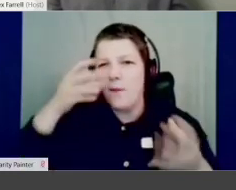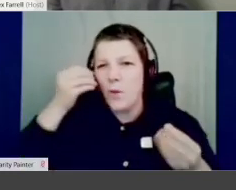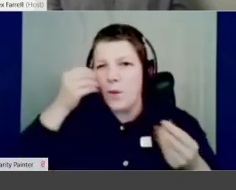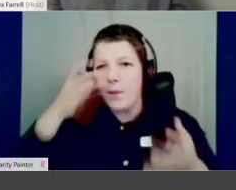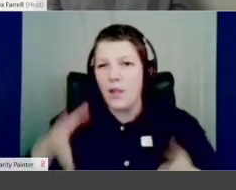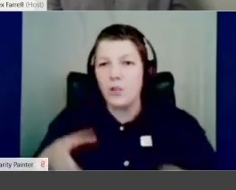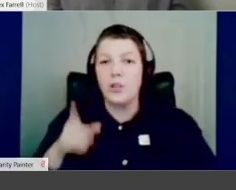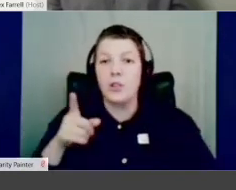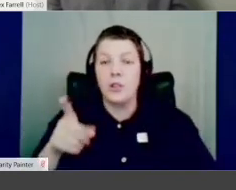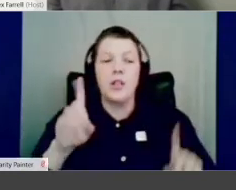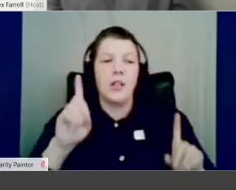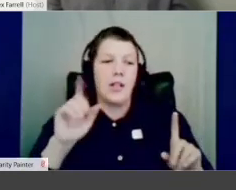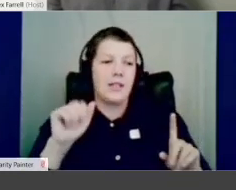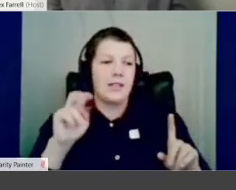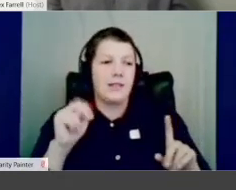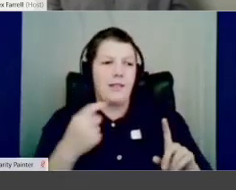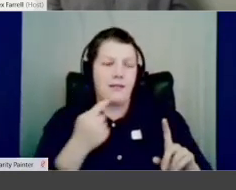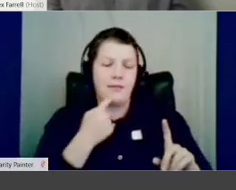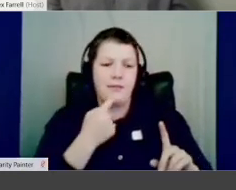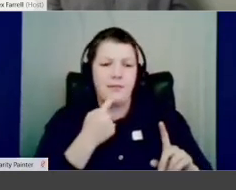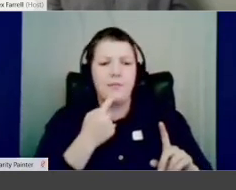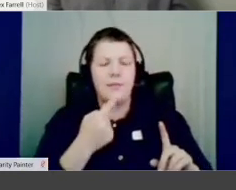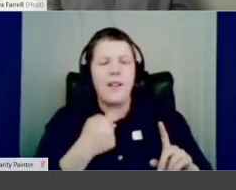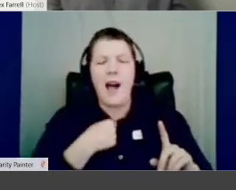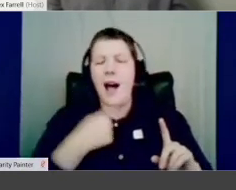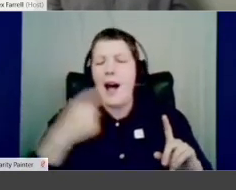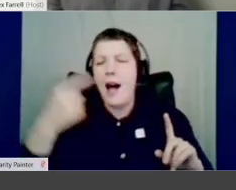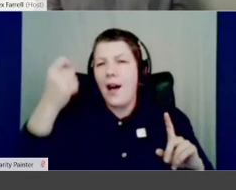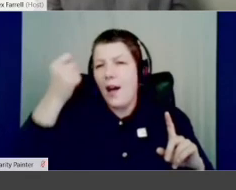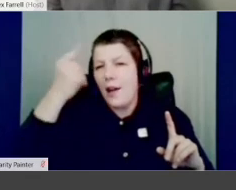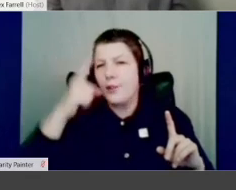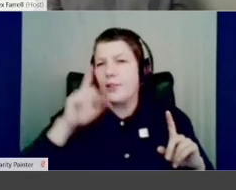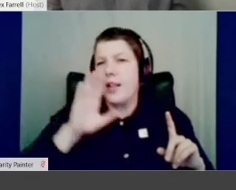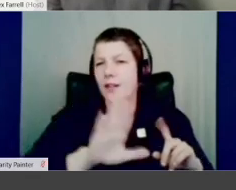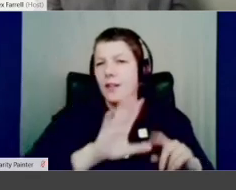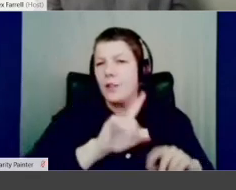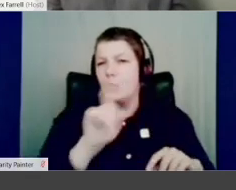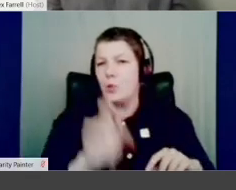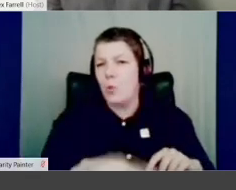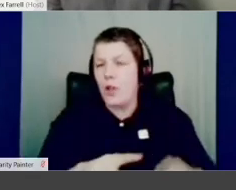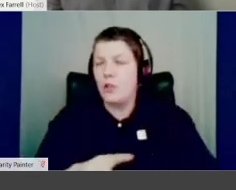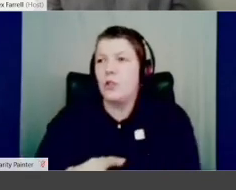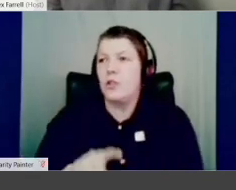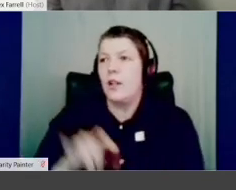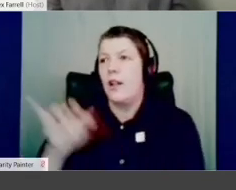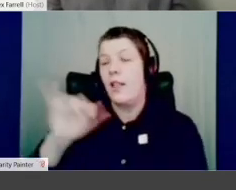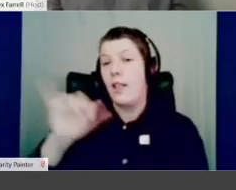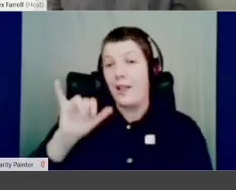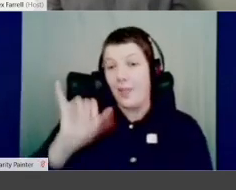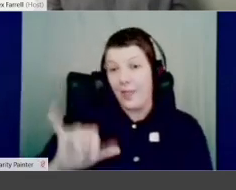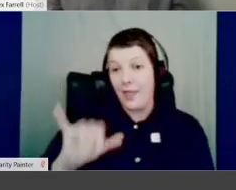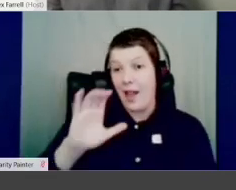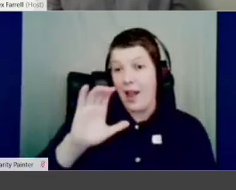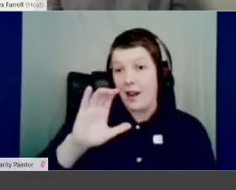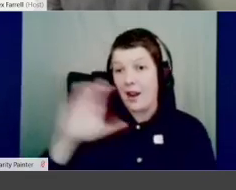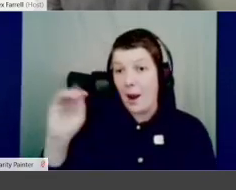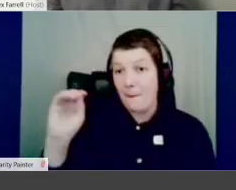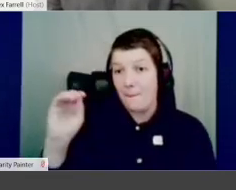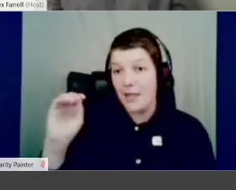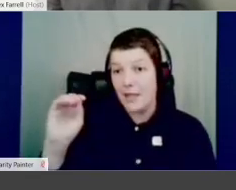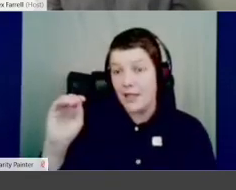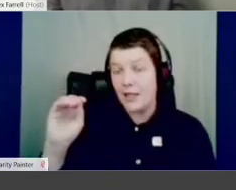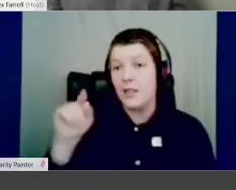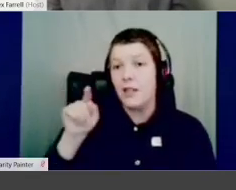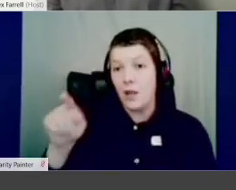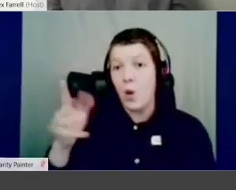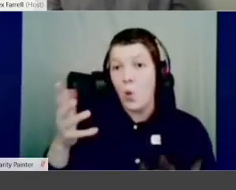projects, is when it matters to the organization to be accessible and not necessarily the designers you're talking to. How do you get the